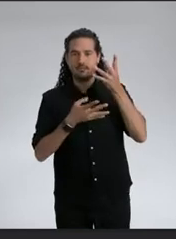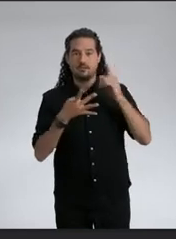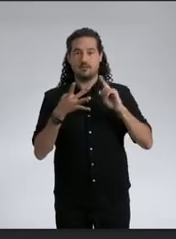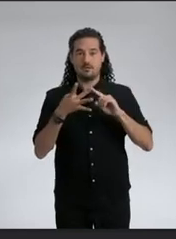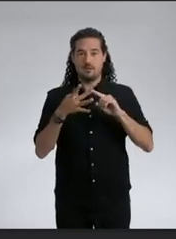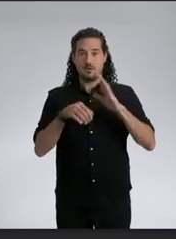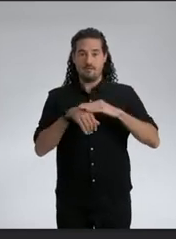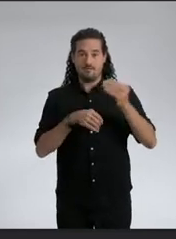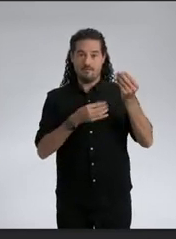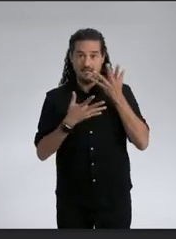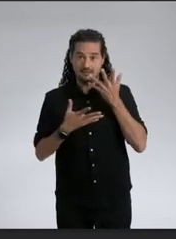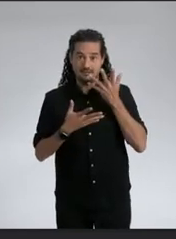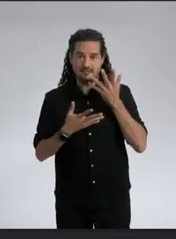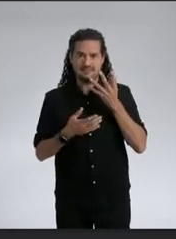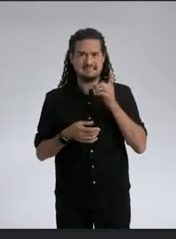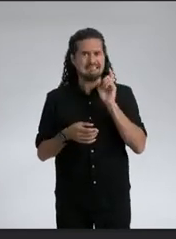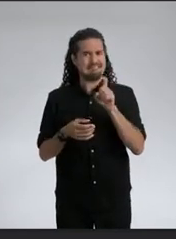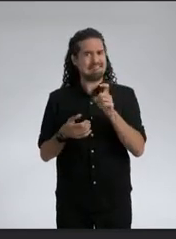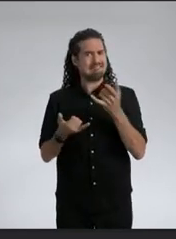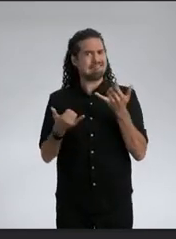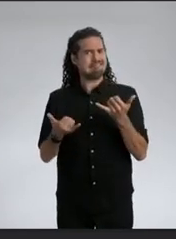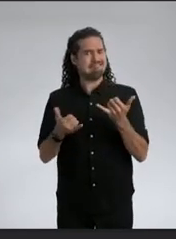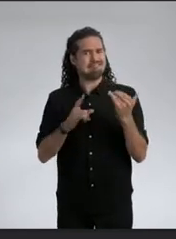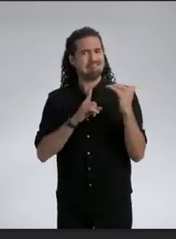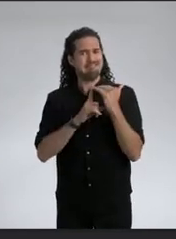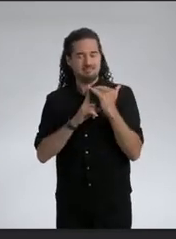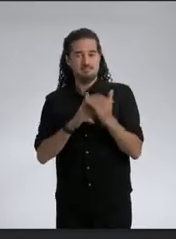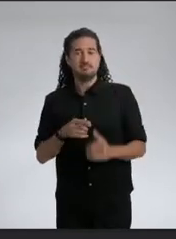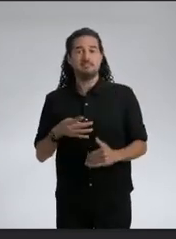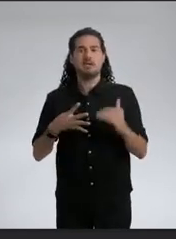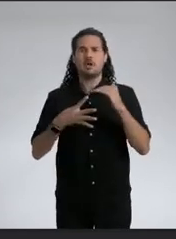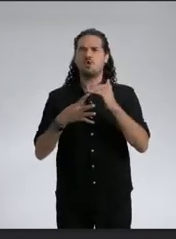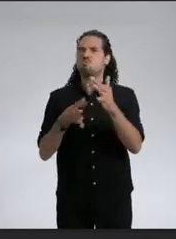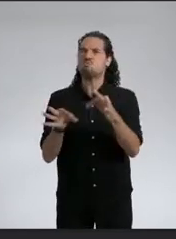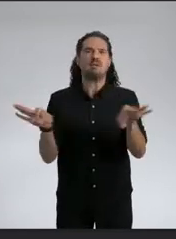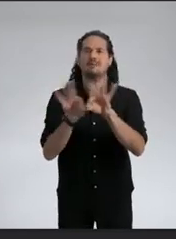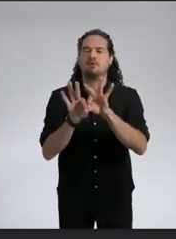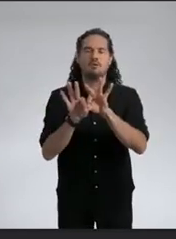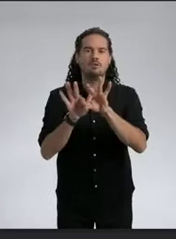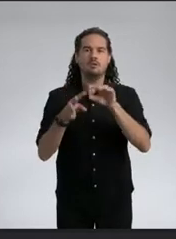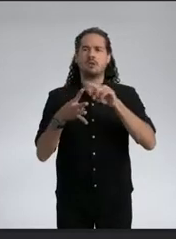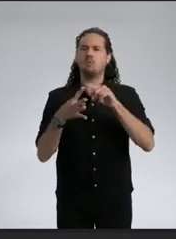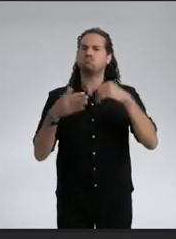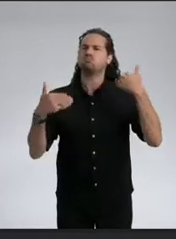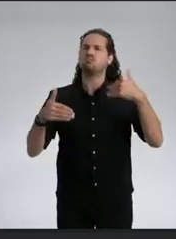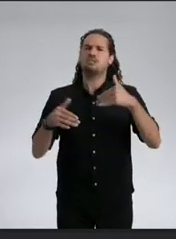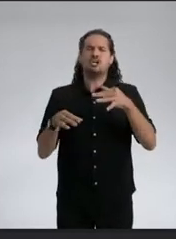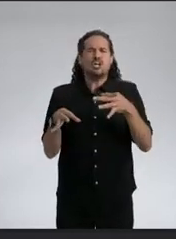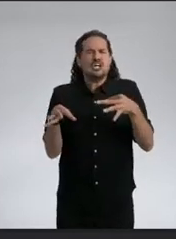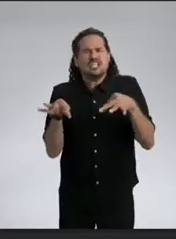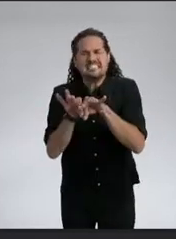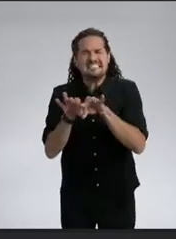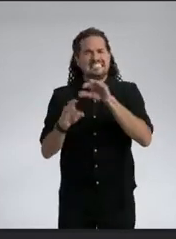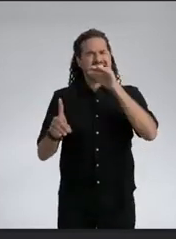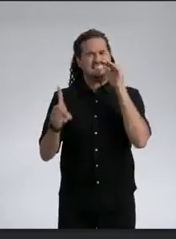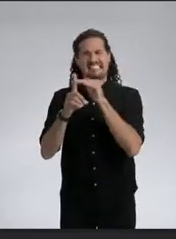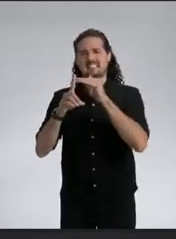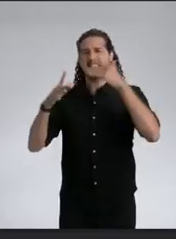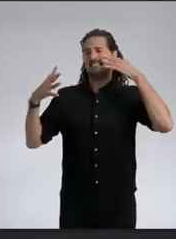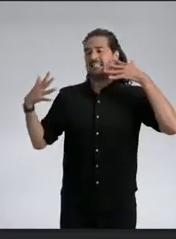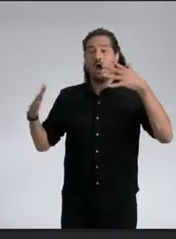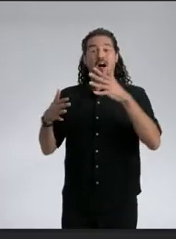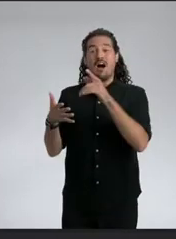require immediate attention. Critical alerts are the most urgent category. They'll play a sound even if the device is